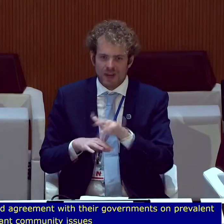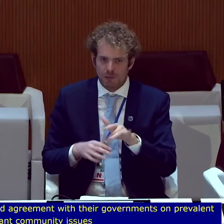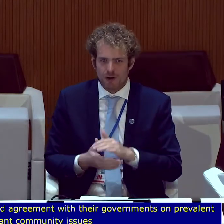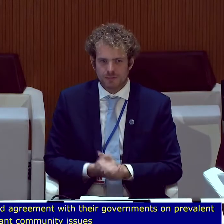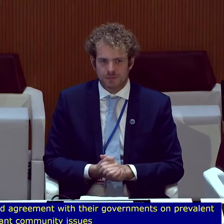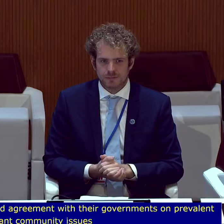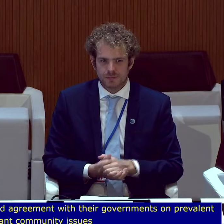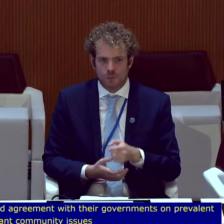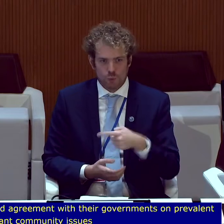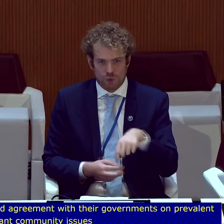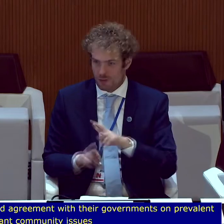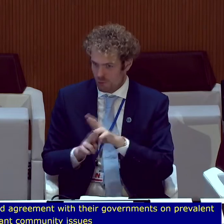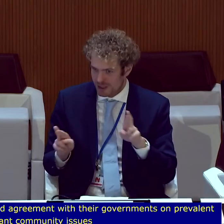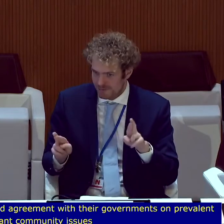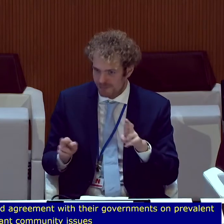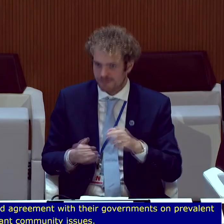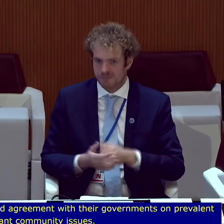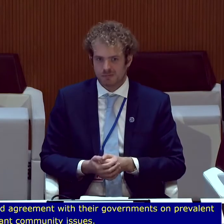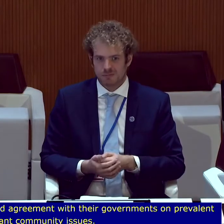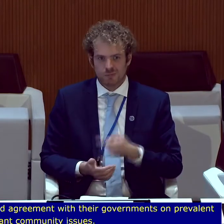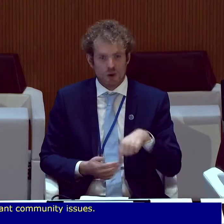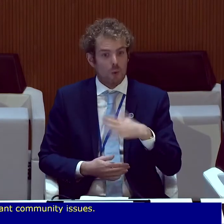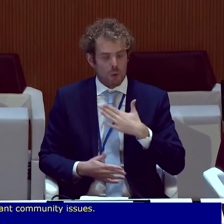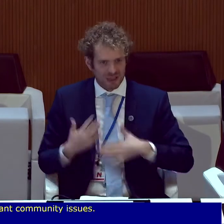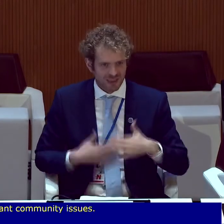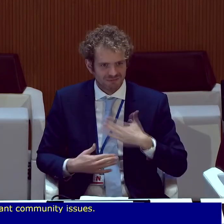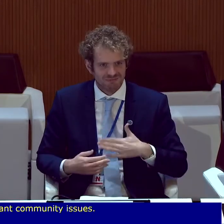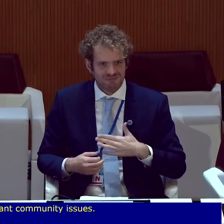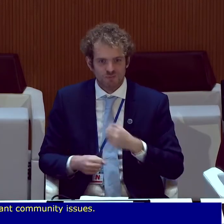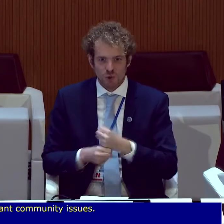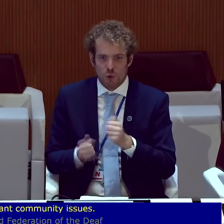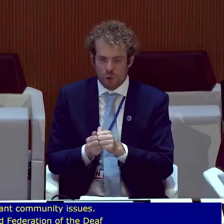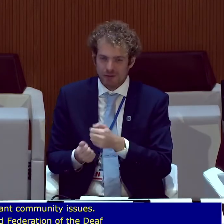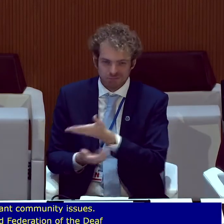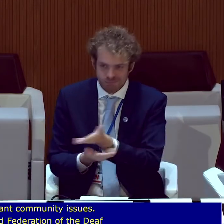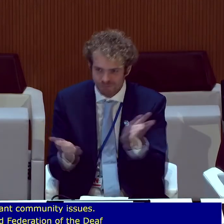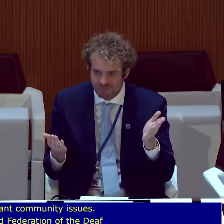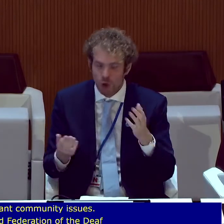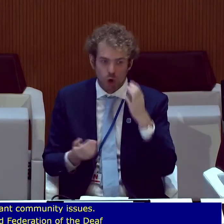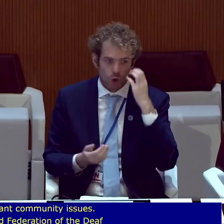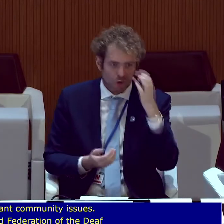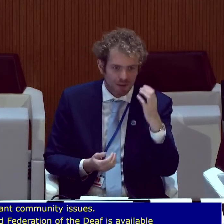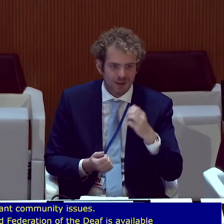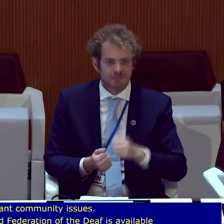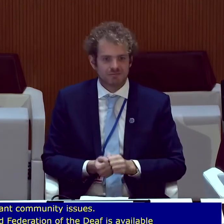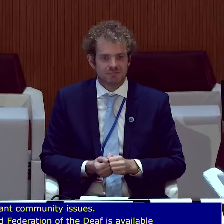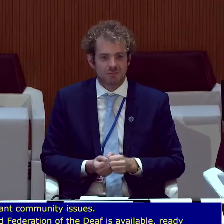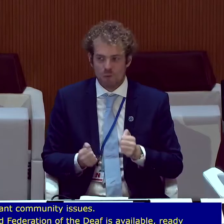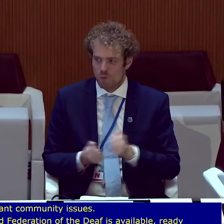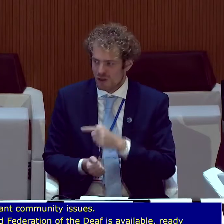The World Federation of the Deaf is available, ready, and willing to cooperate with national governments